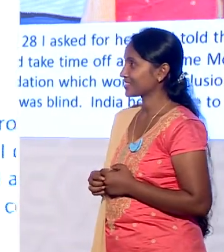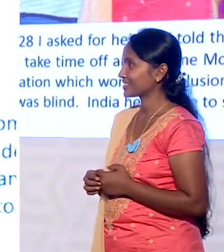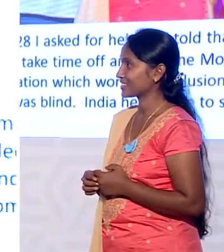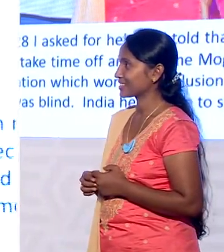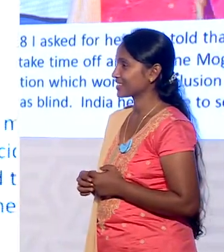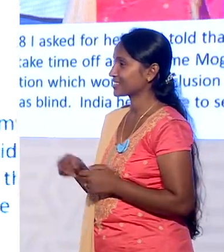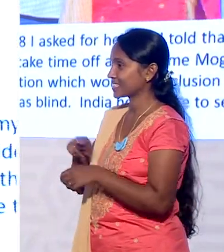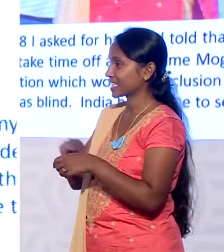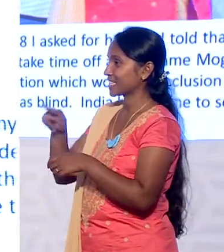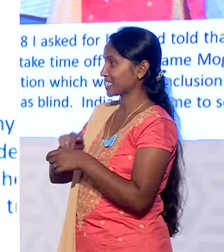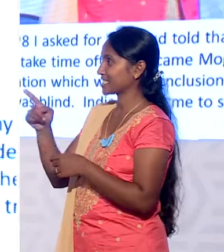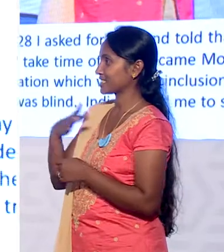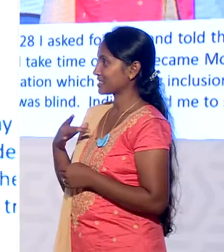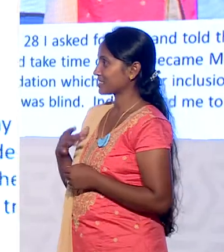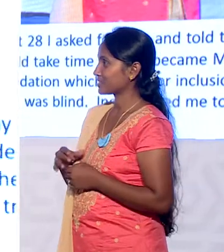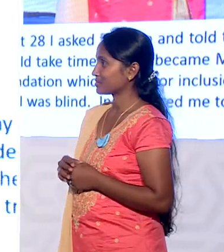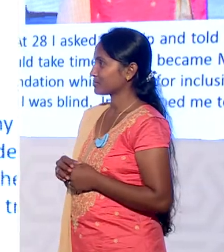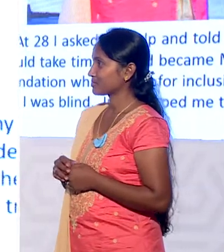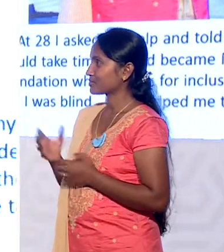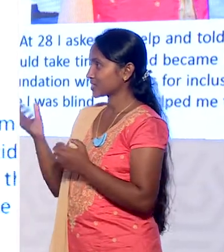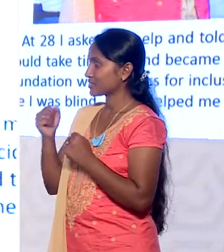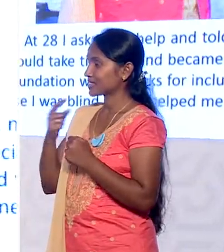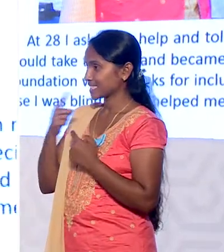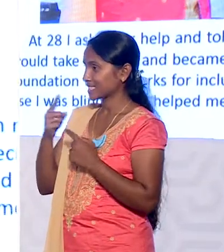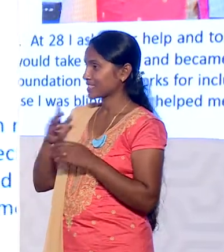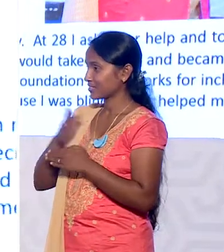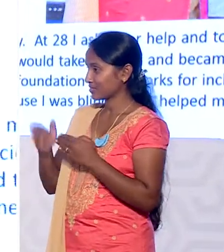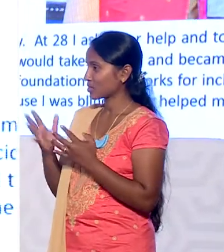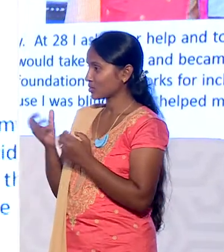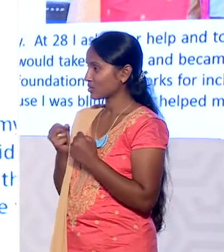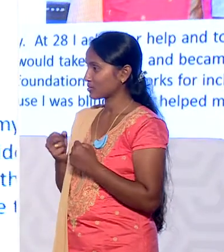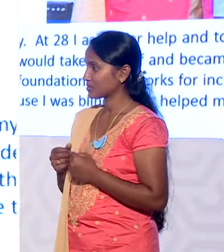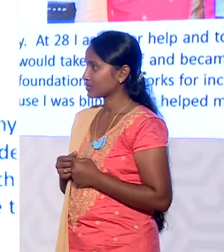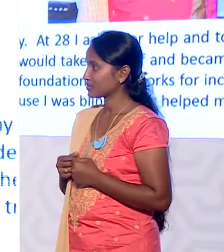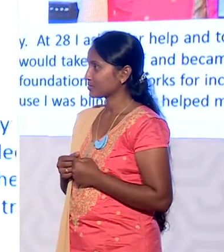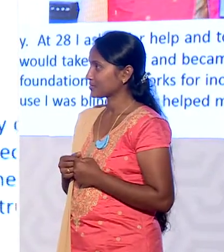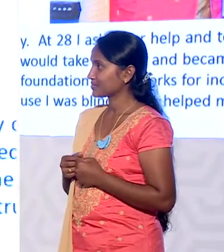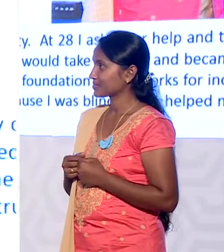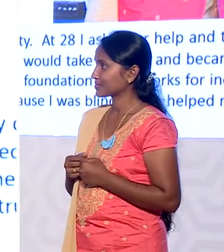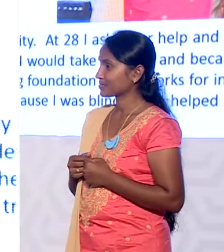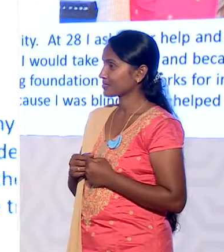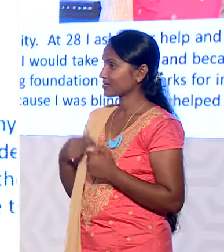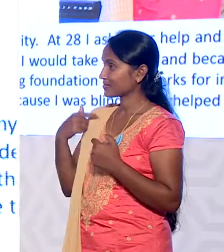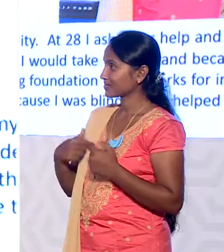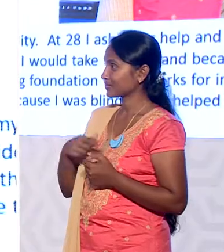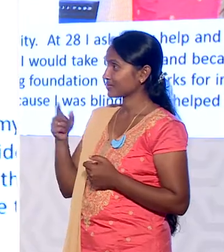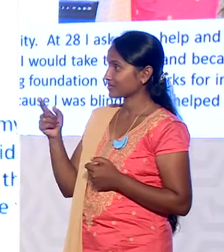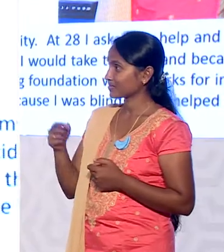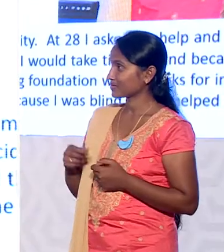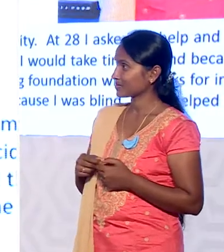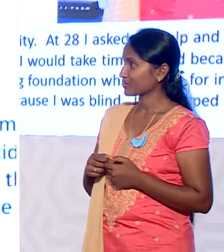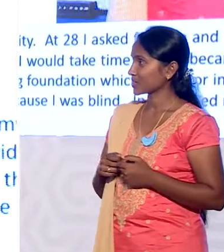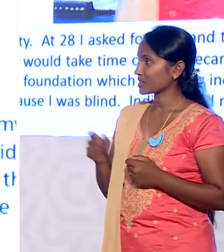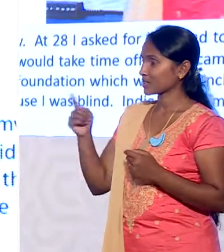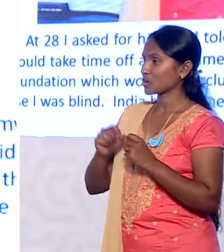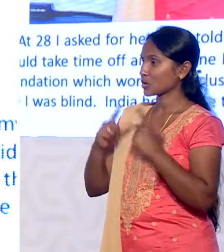nature. But I want to finish by saying something to you. As I started with hashtag valuable, I hope in a year's time, I hope